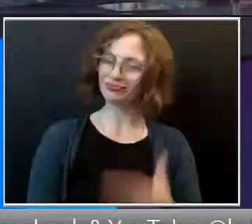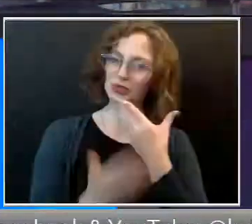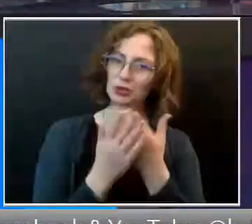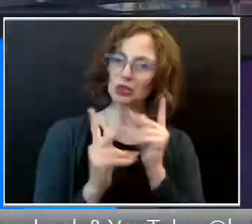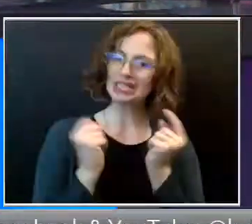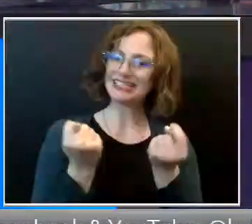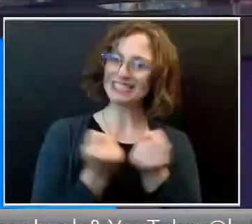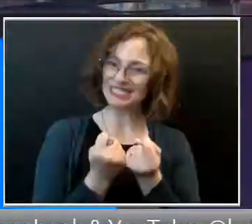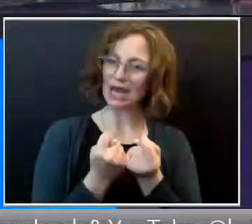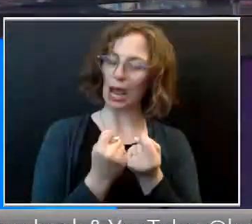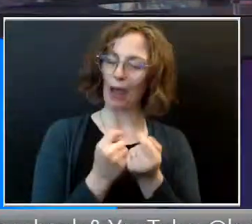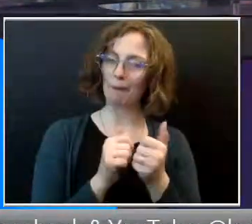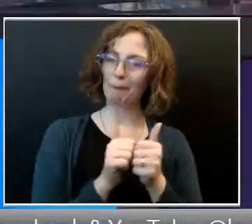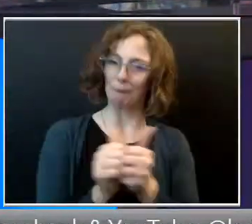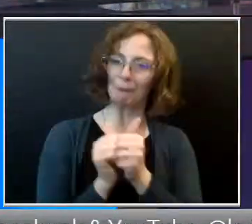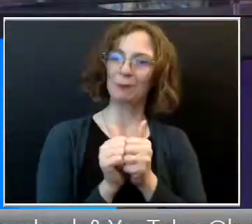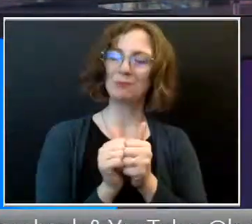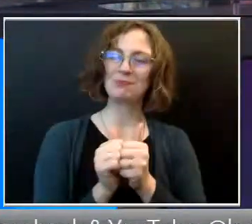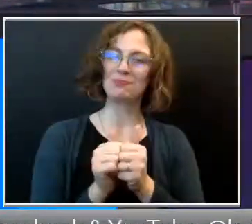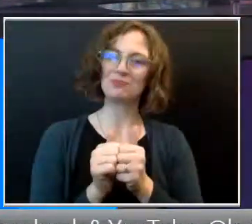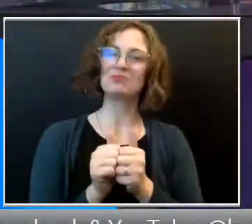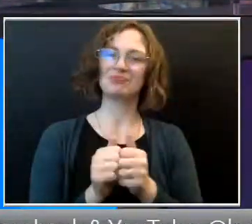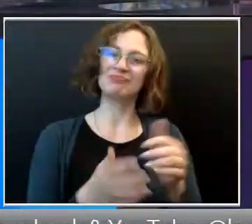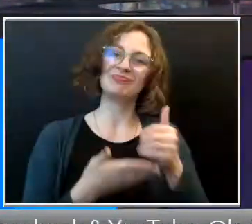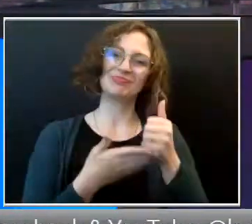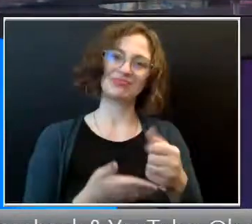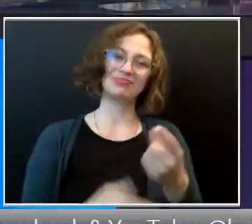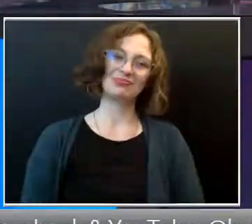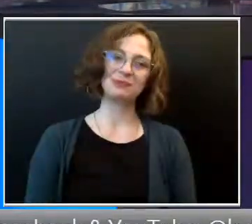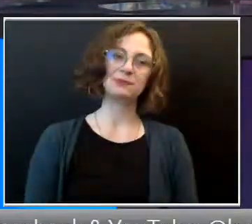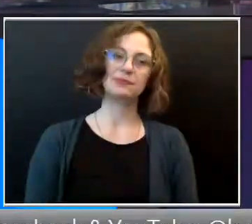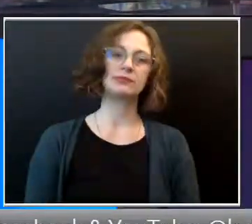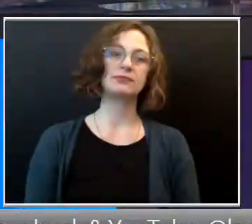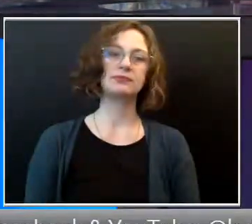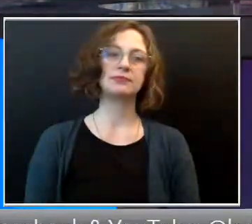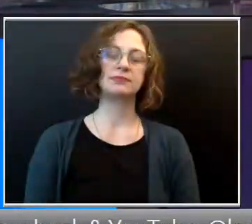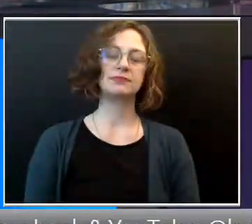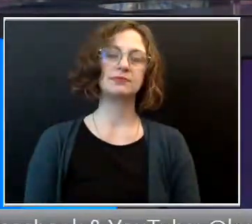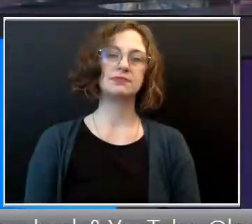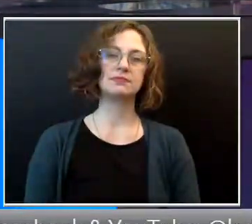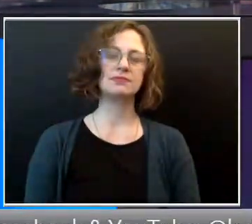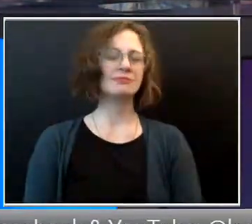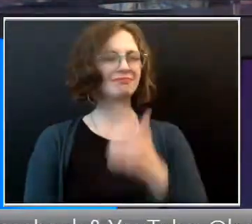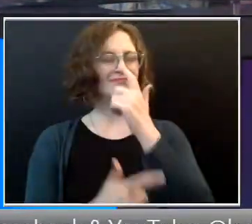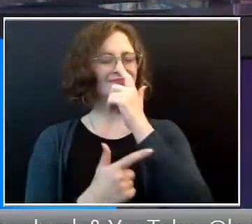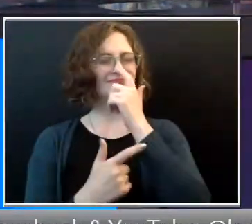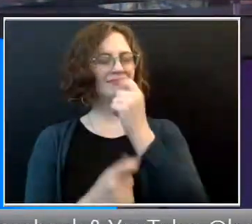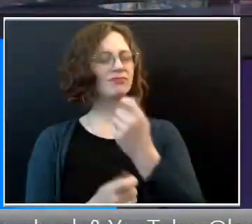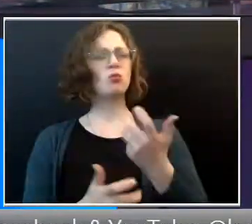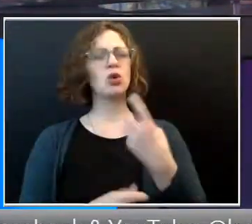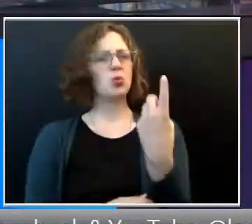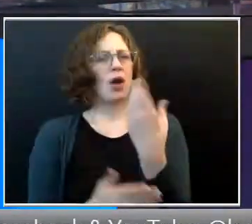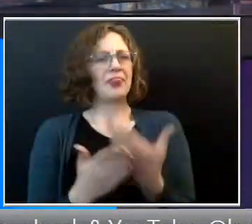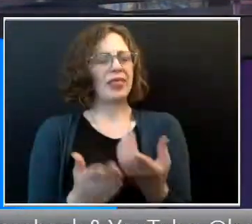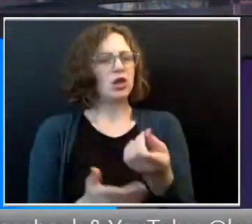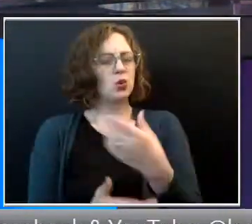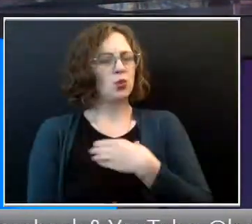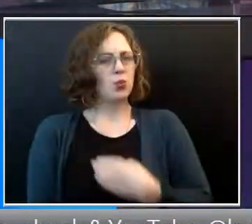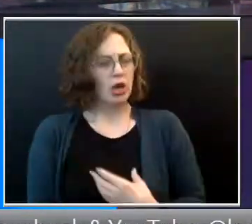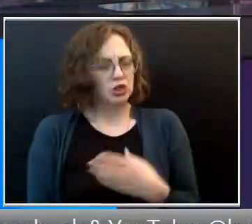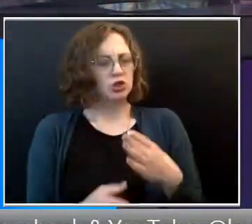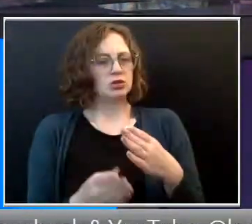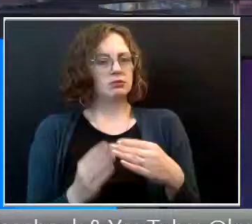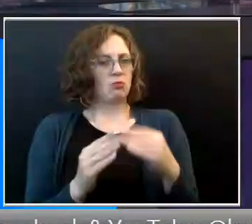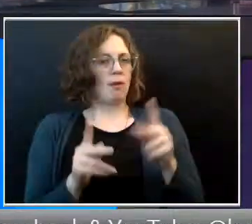team here that's helping you. This is so interesting. What is one thing that you wish people knew who don't have